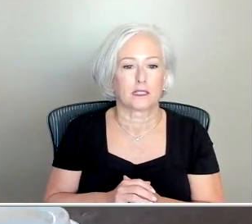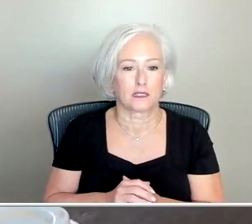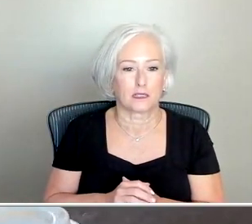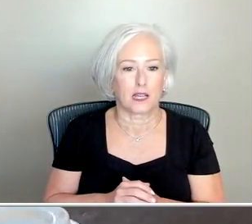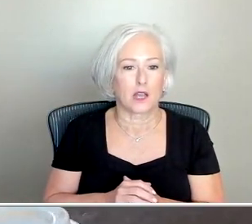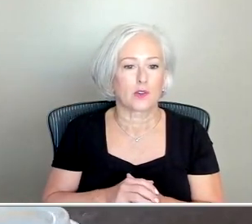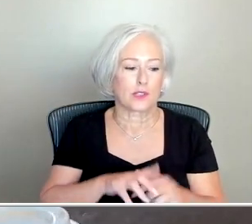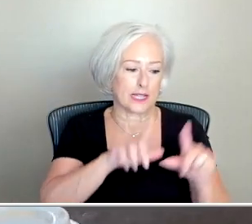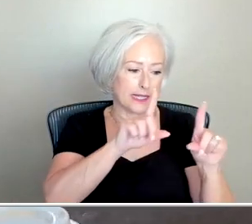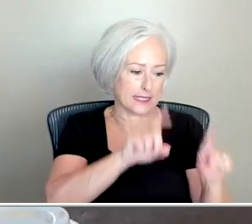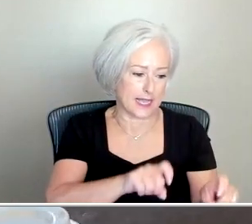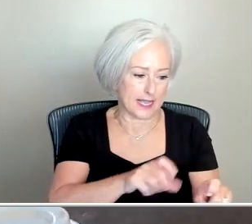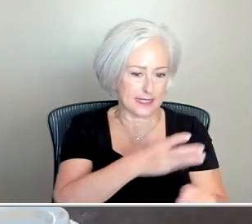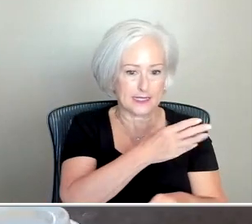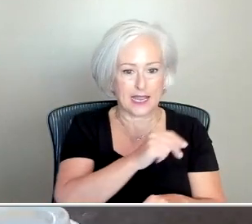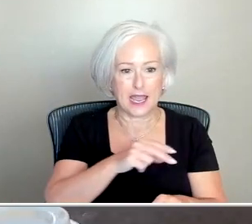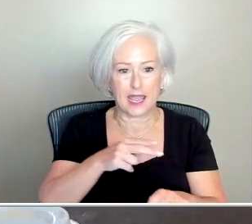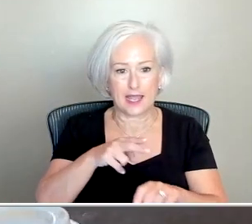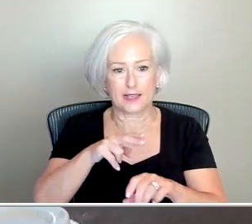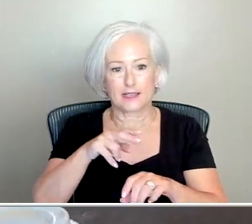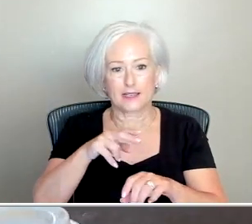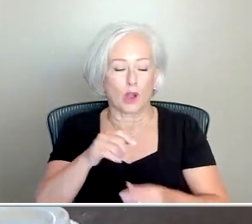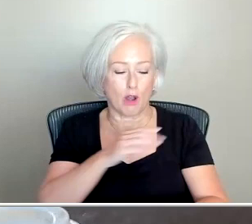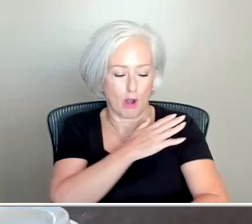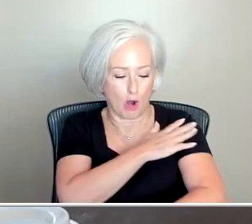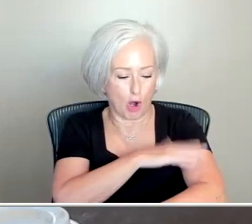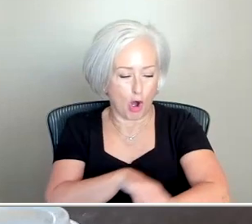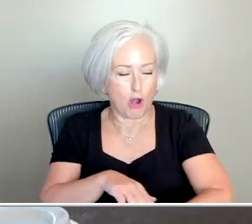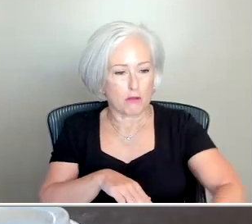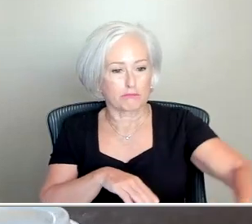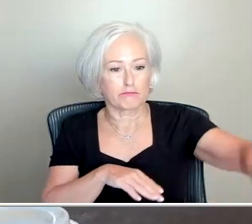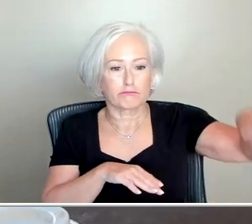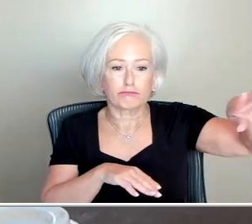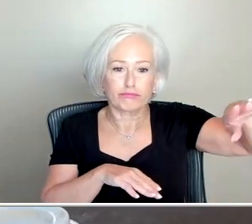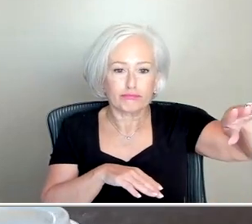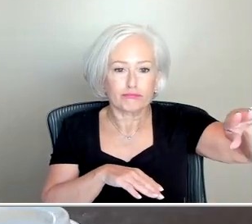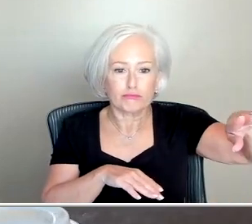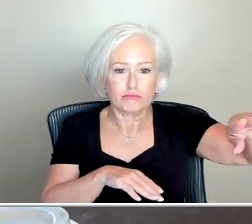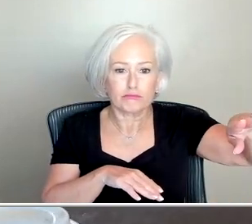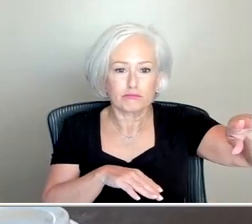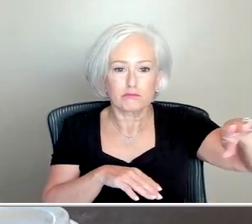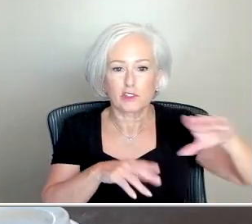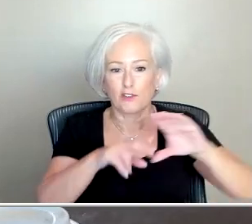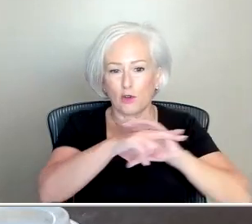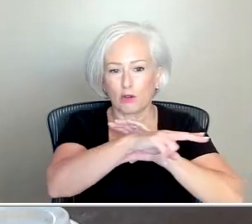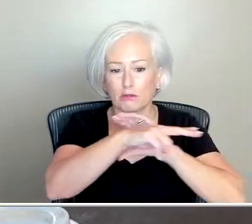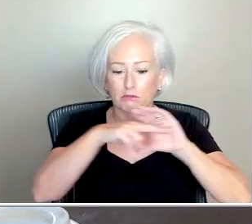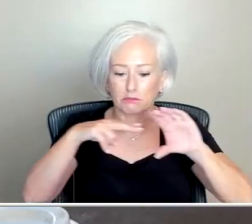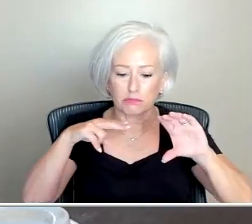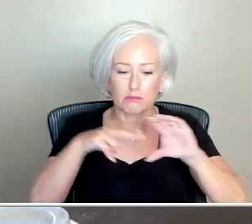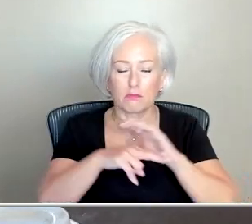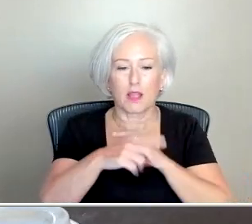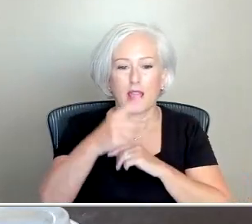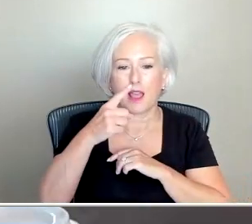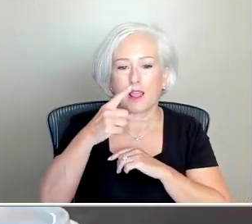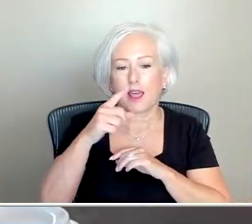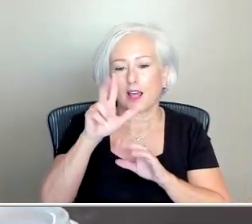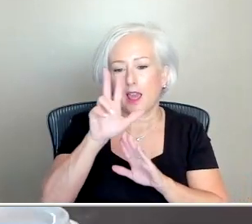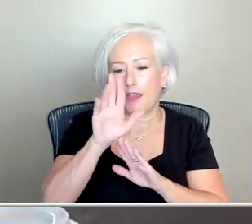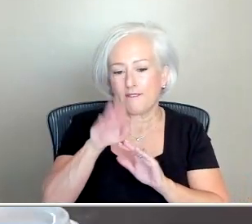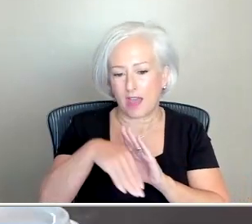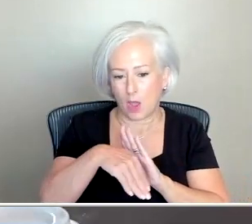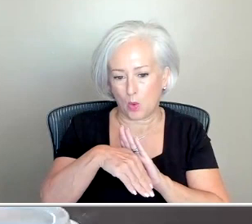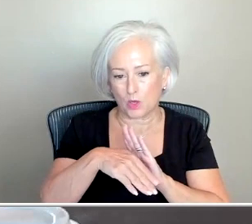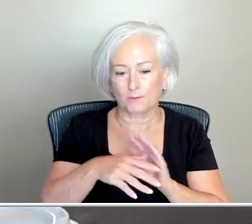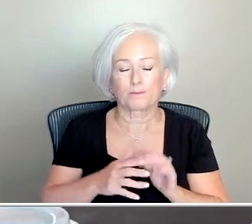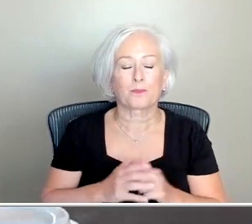arm up, and for a half hour or whatever, would seem like forever, it sort of hurt. And then you find